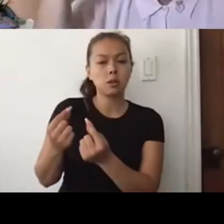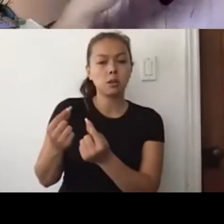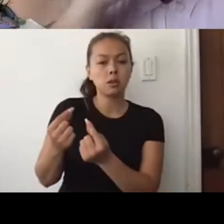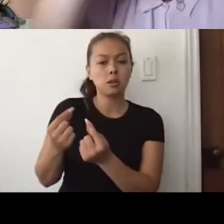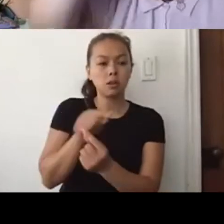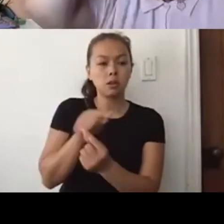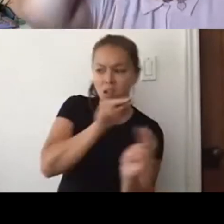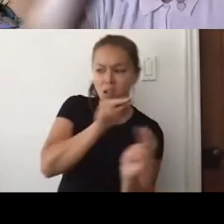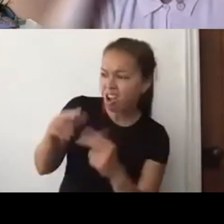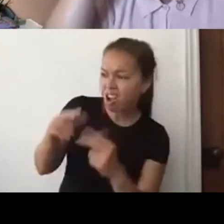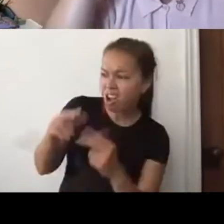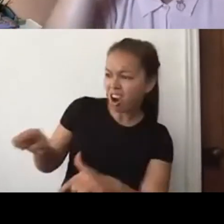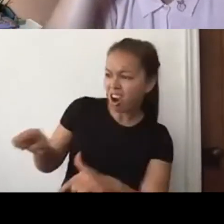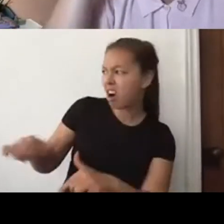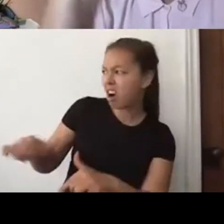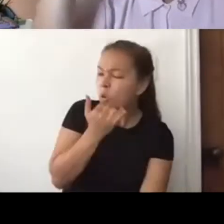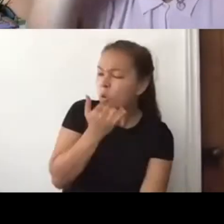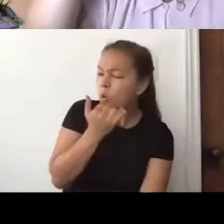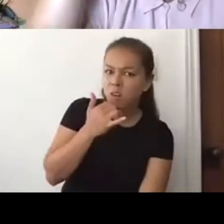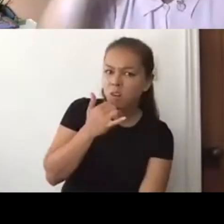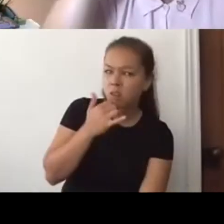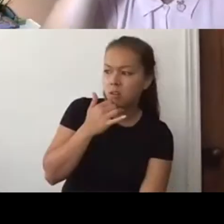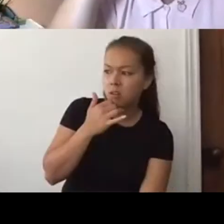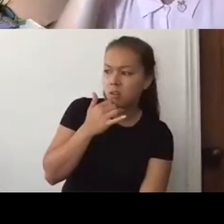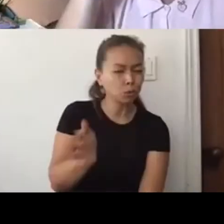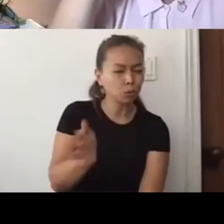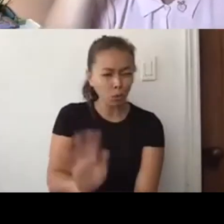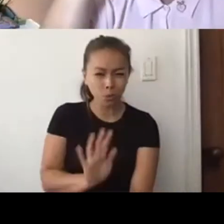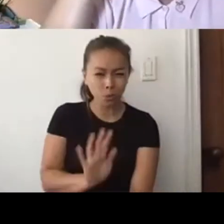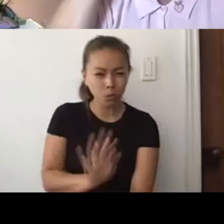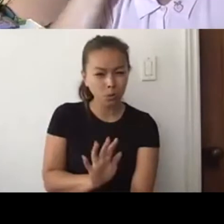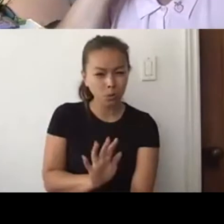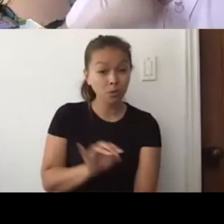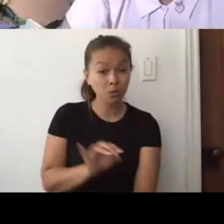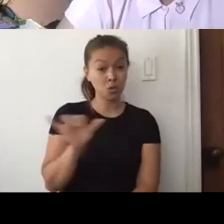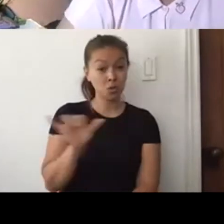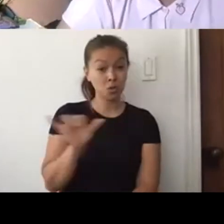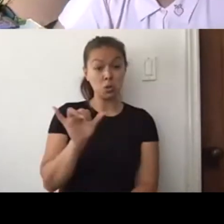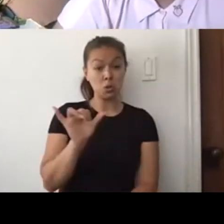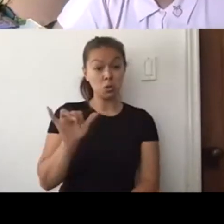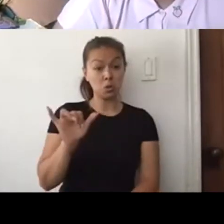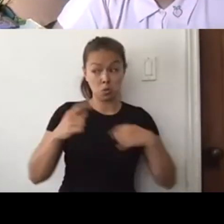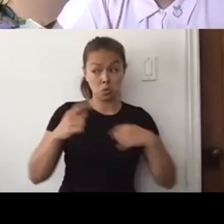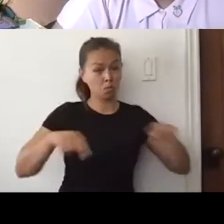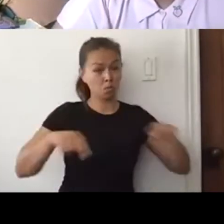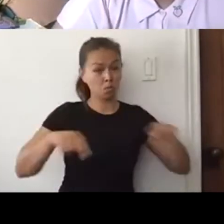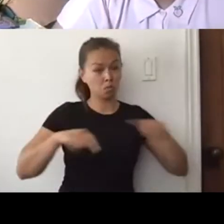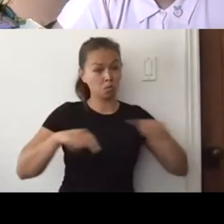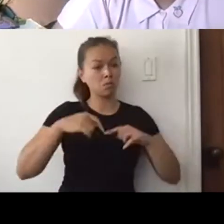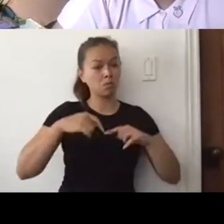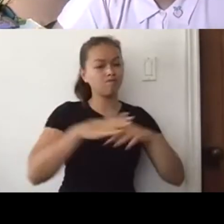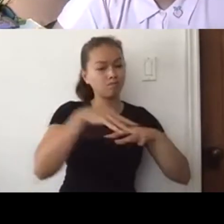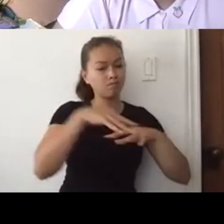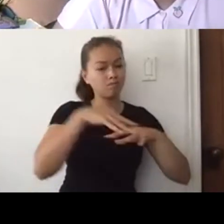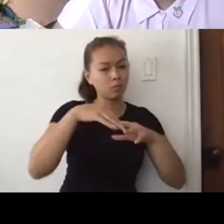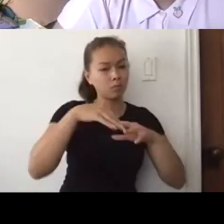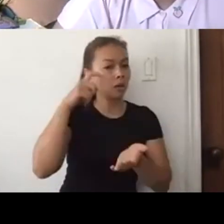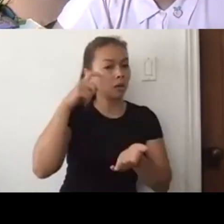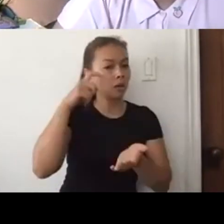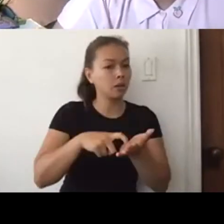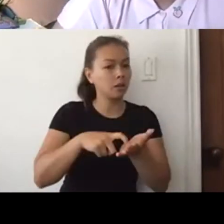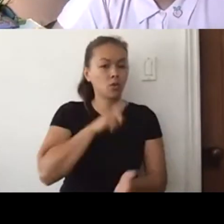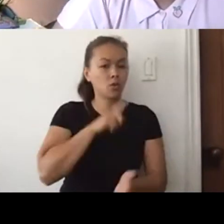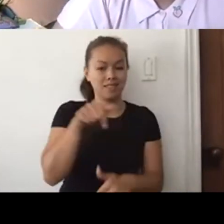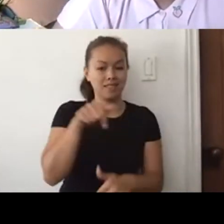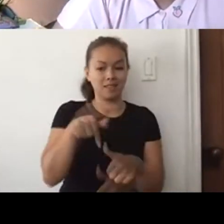many different genders outside of male and female, this colonial binary that we live in now. And a lot of Two-Spirit